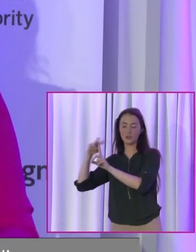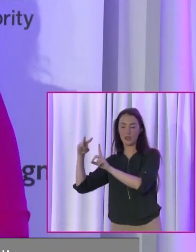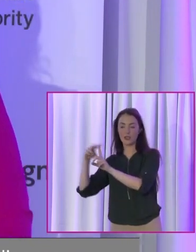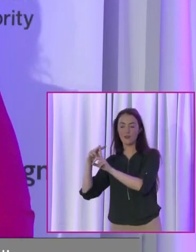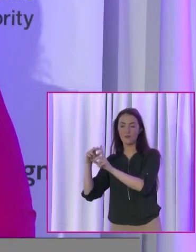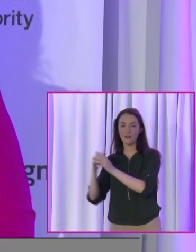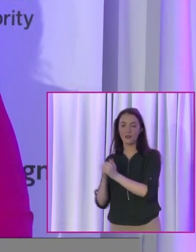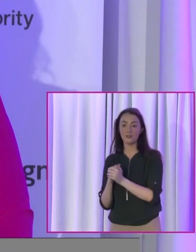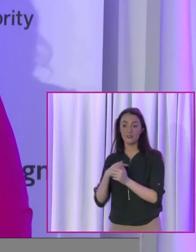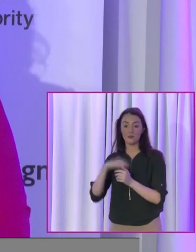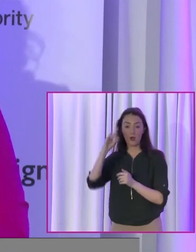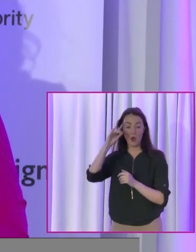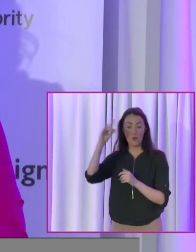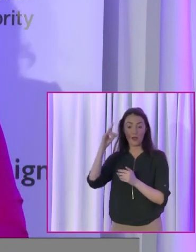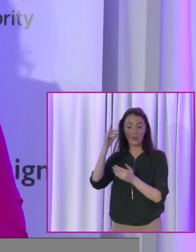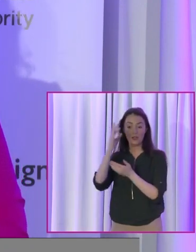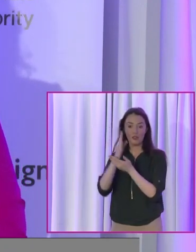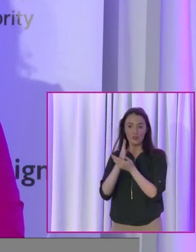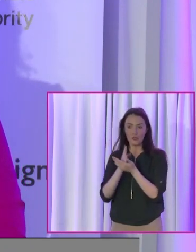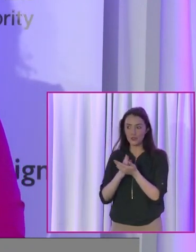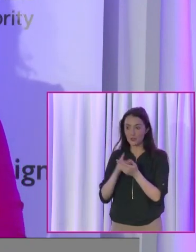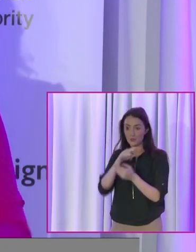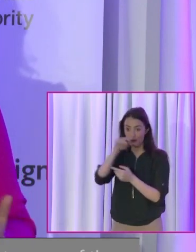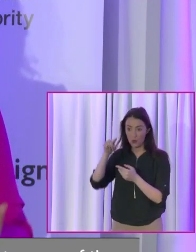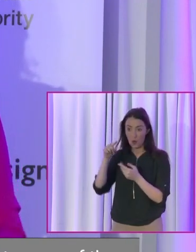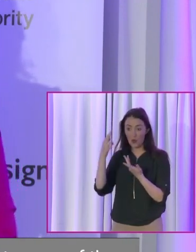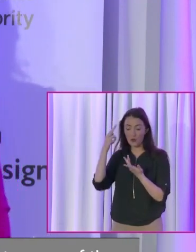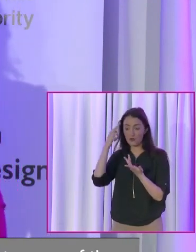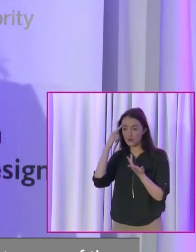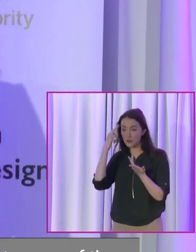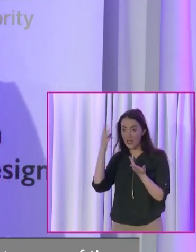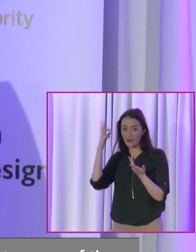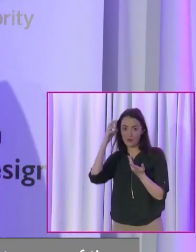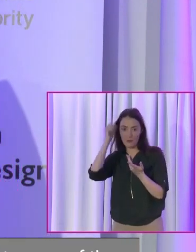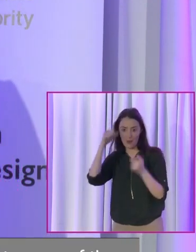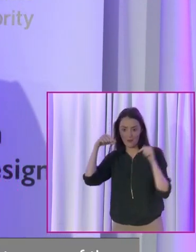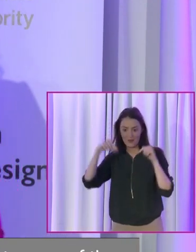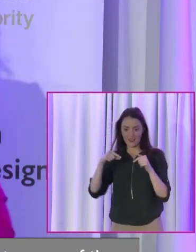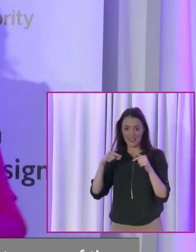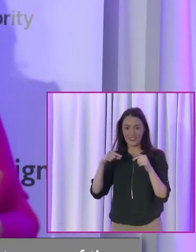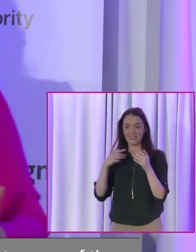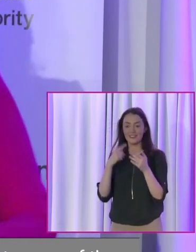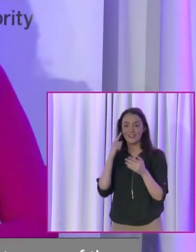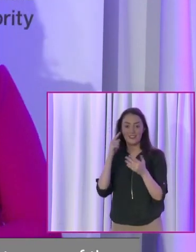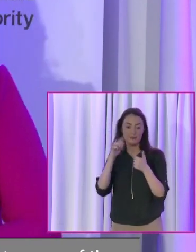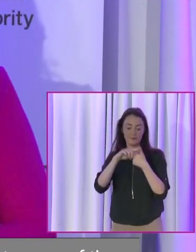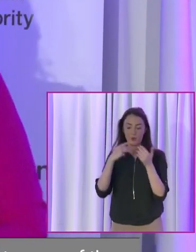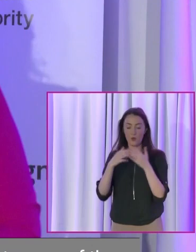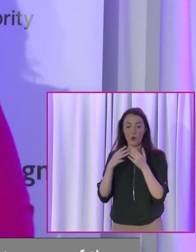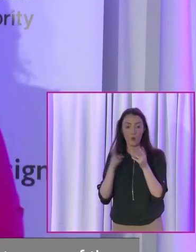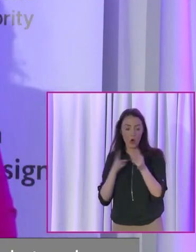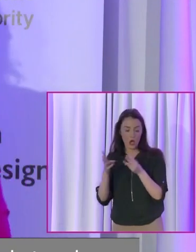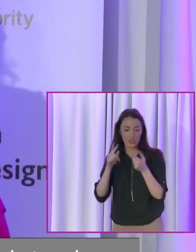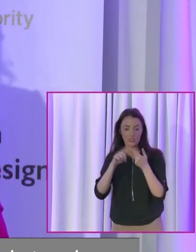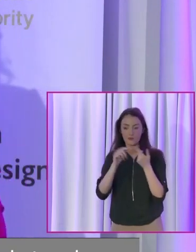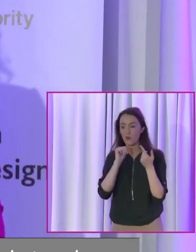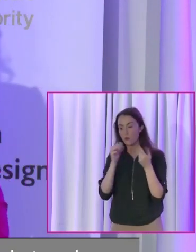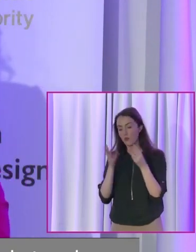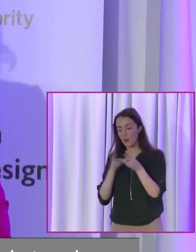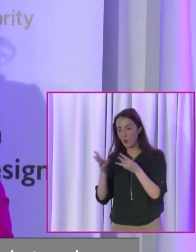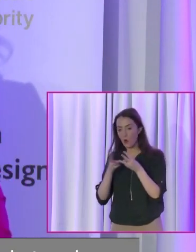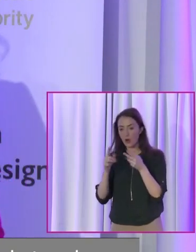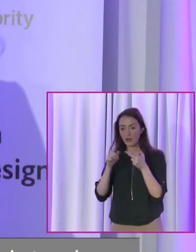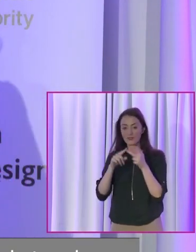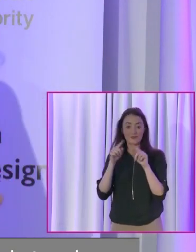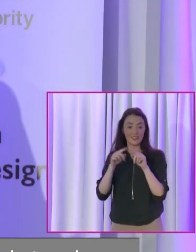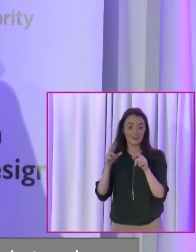And I'm hoping that some of the takeaways will include us all learning about what works, what doesn't work, and maybe some